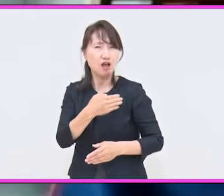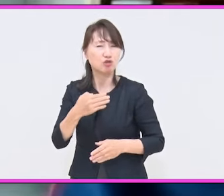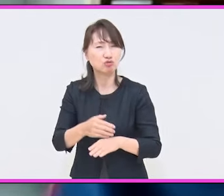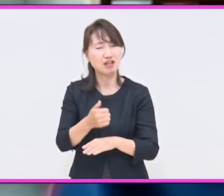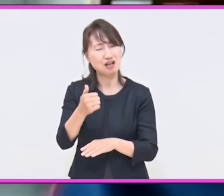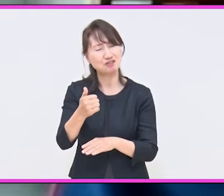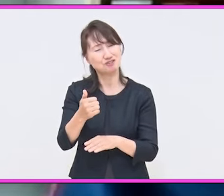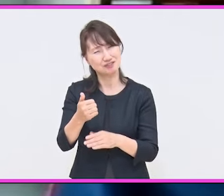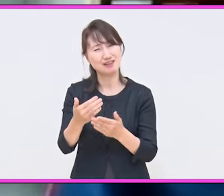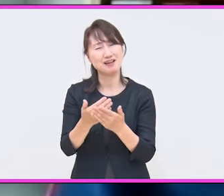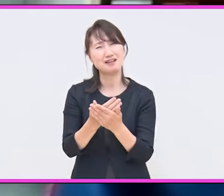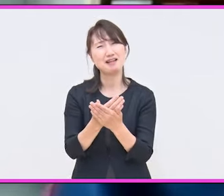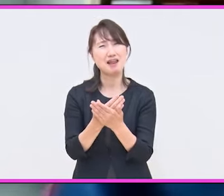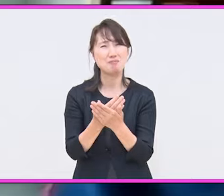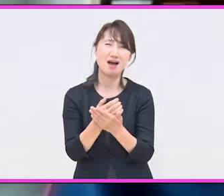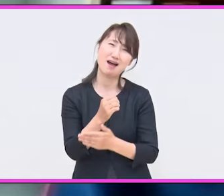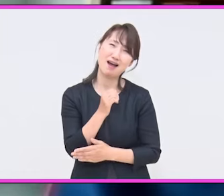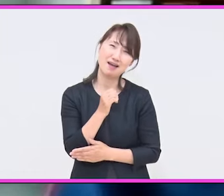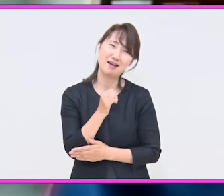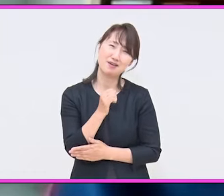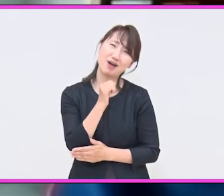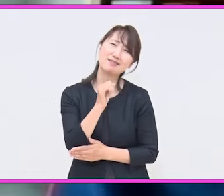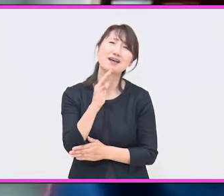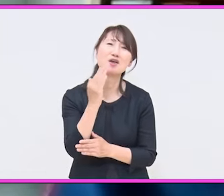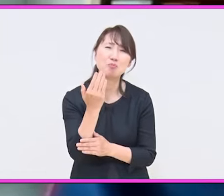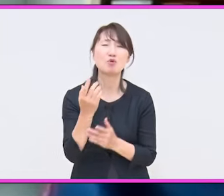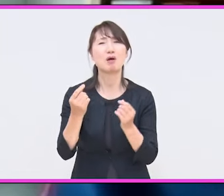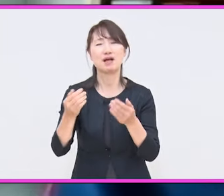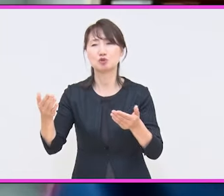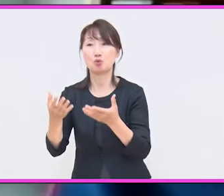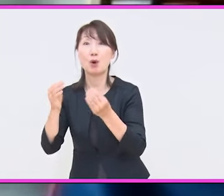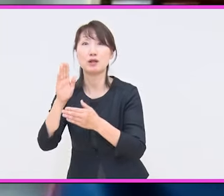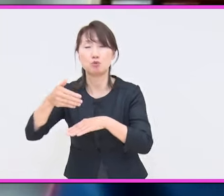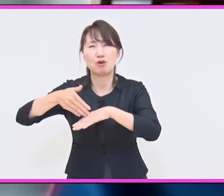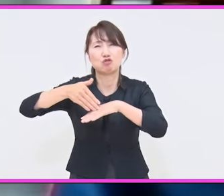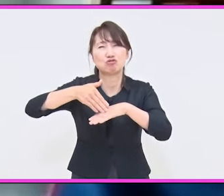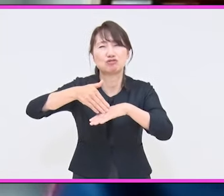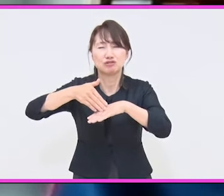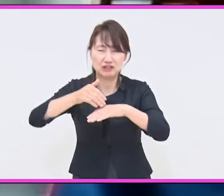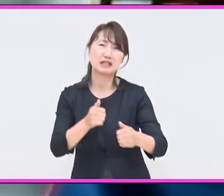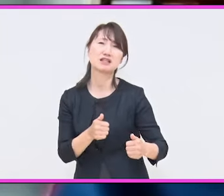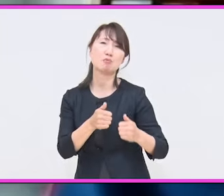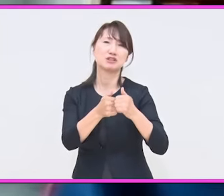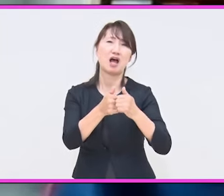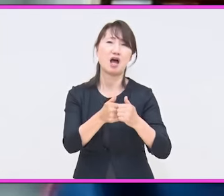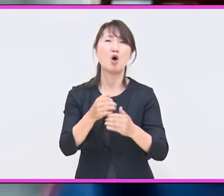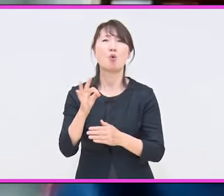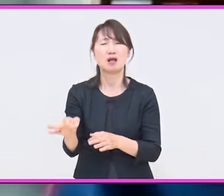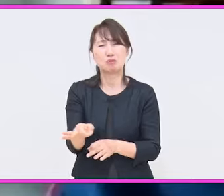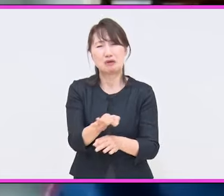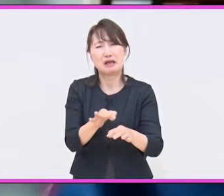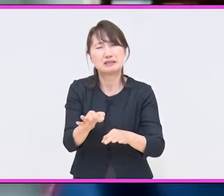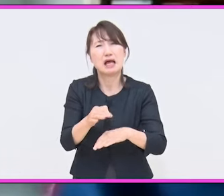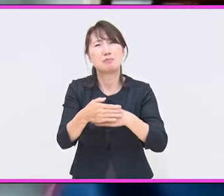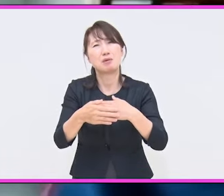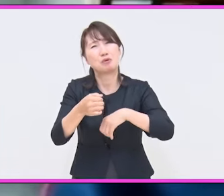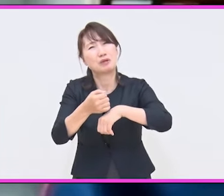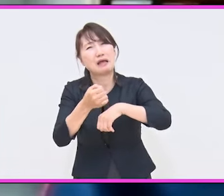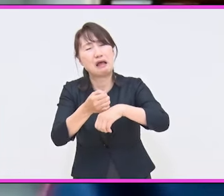to compete after work at weekends. There was no money, so it was very difficult from that perspective as